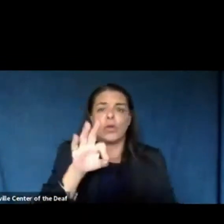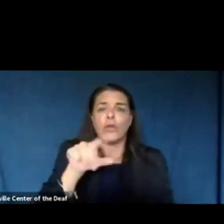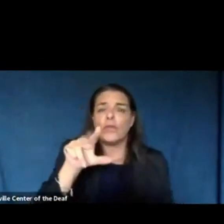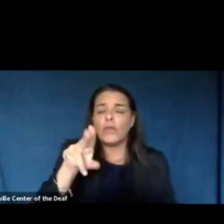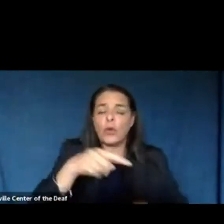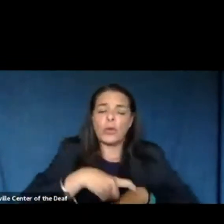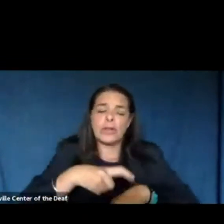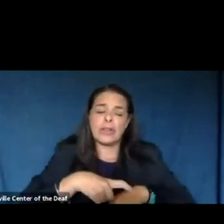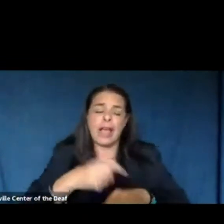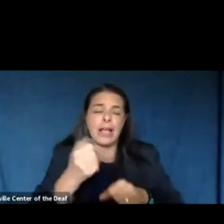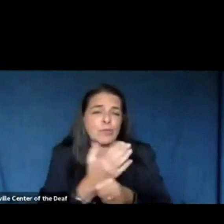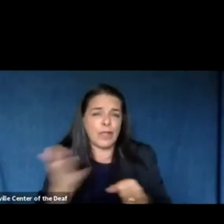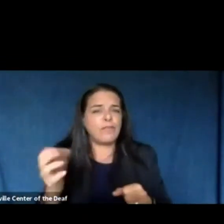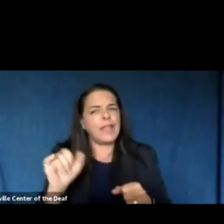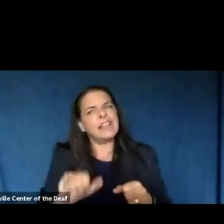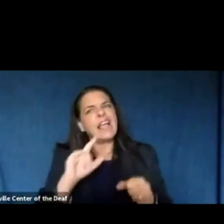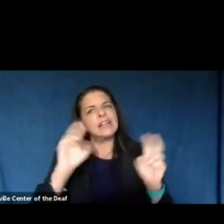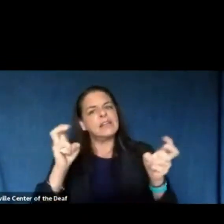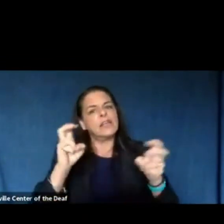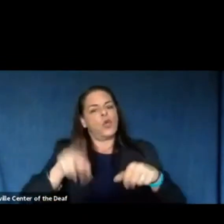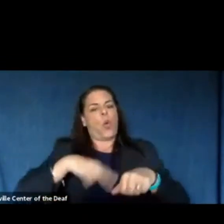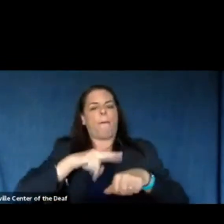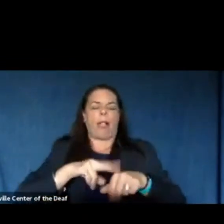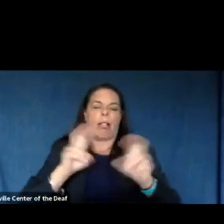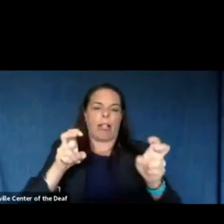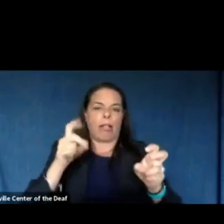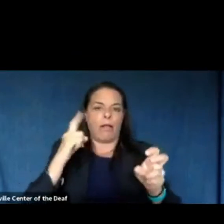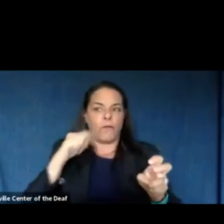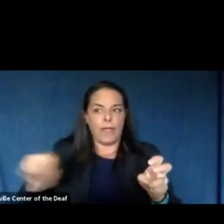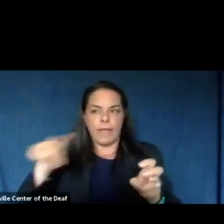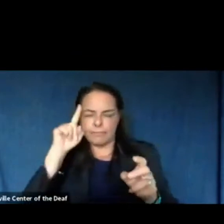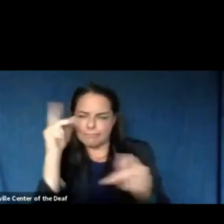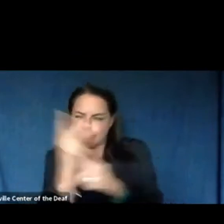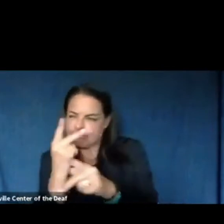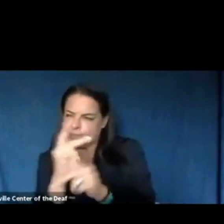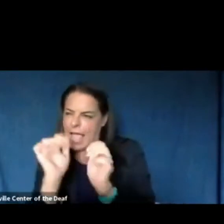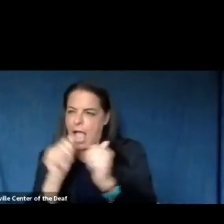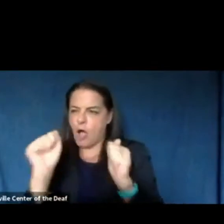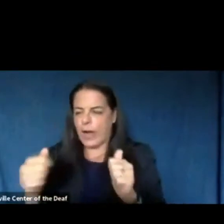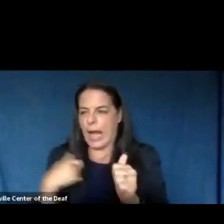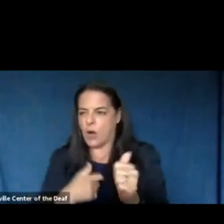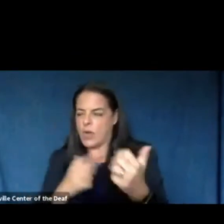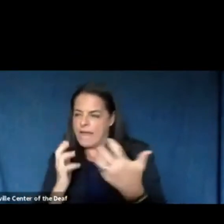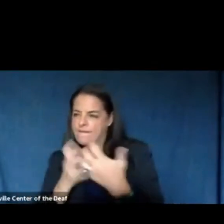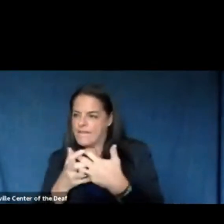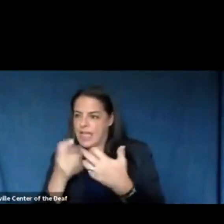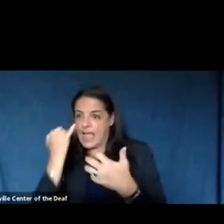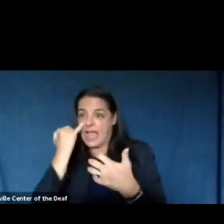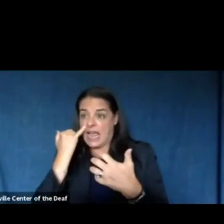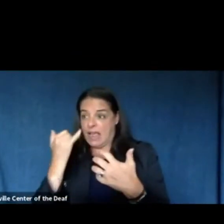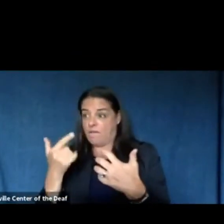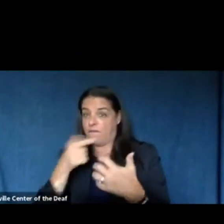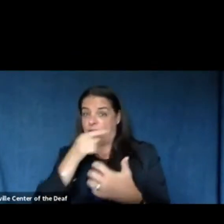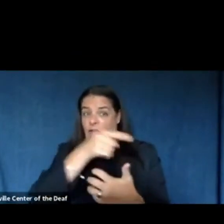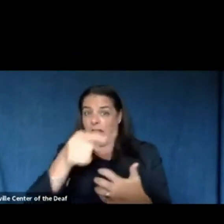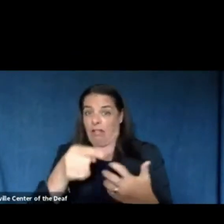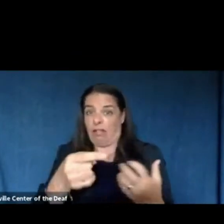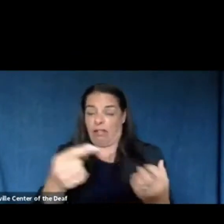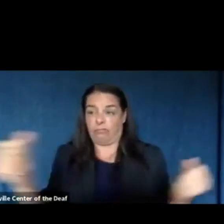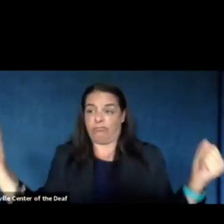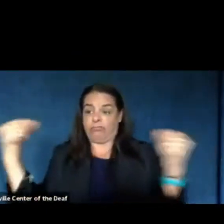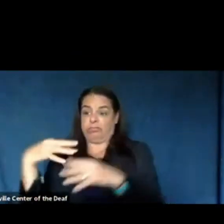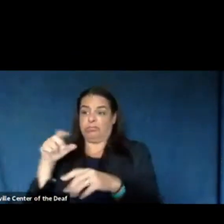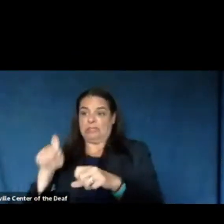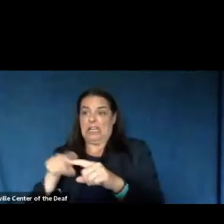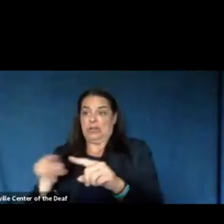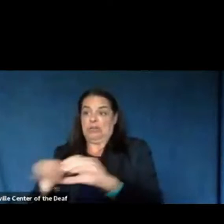And it's something that's a normal occurrence for them to be able to figure out ways to juggle their capacity to grow where the